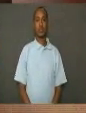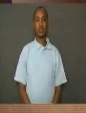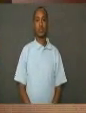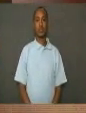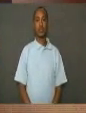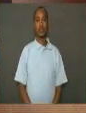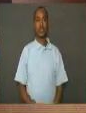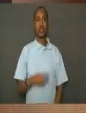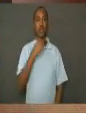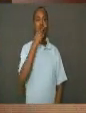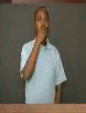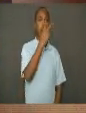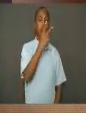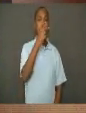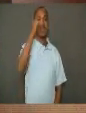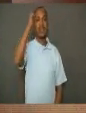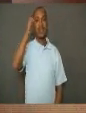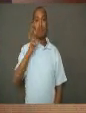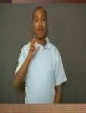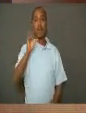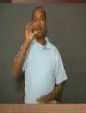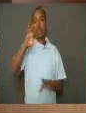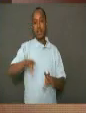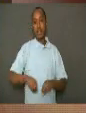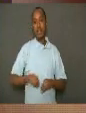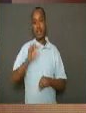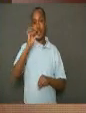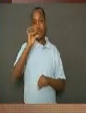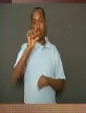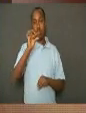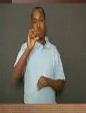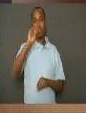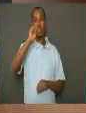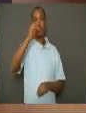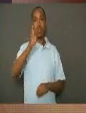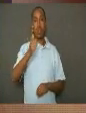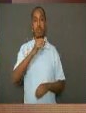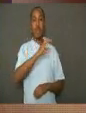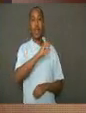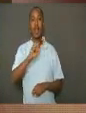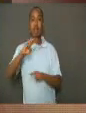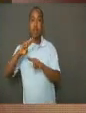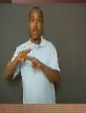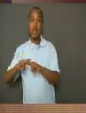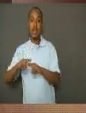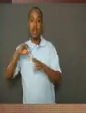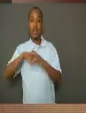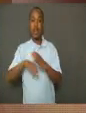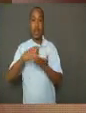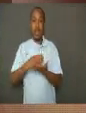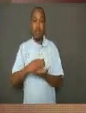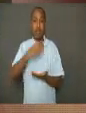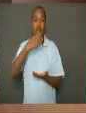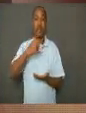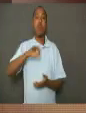Watch as the man takes a small piece of sodium and places it in a beaker